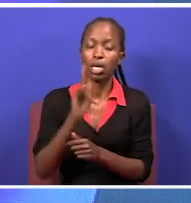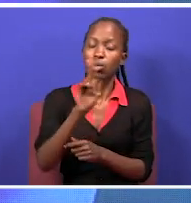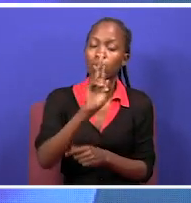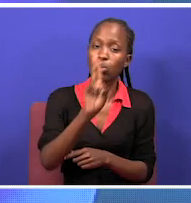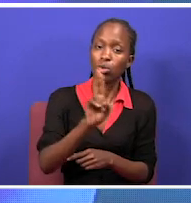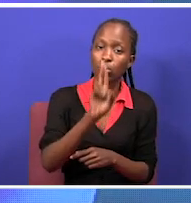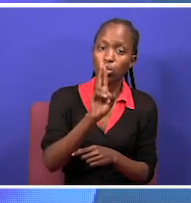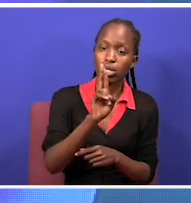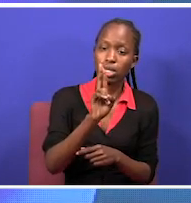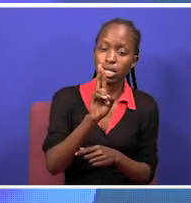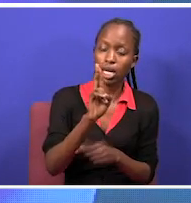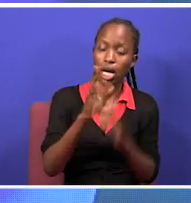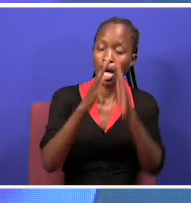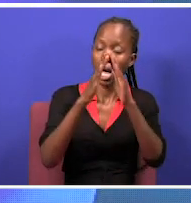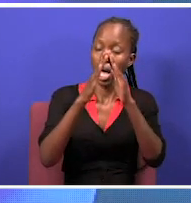by the house help?